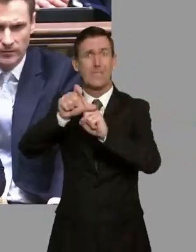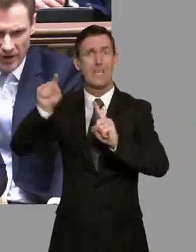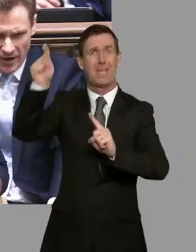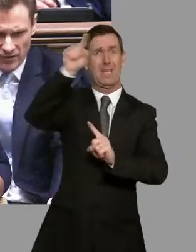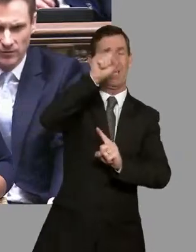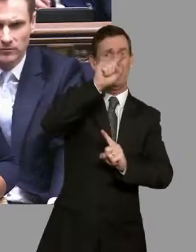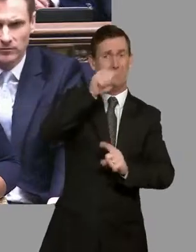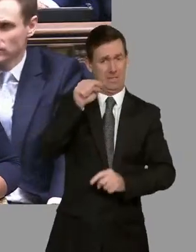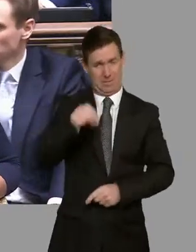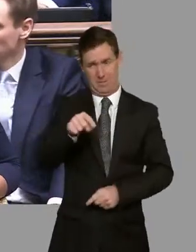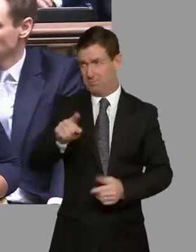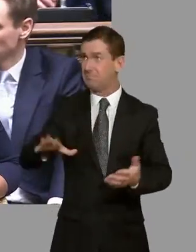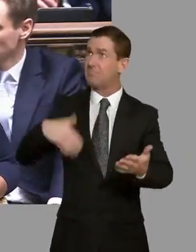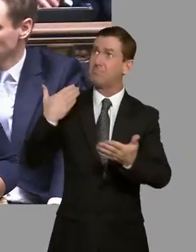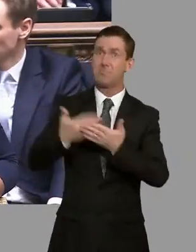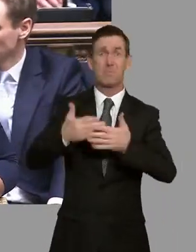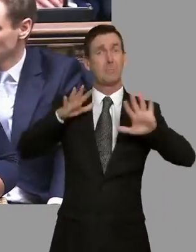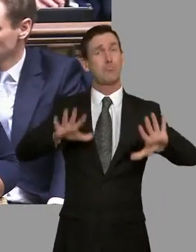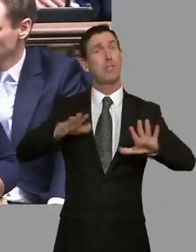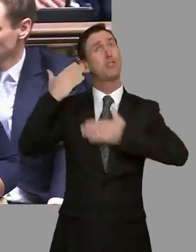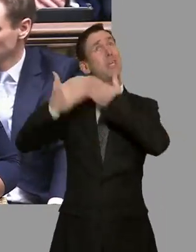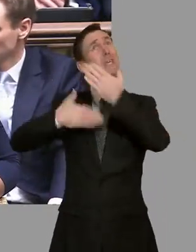Speaker.